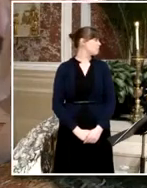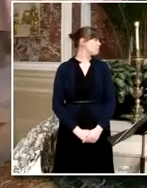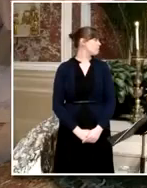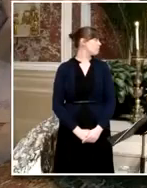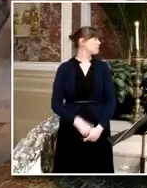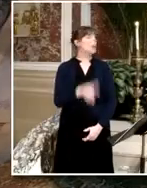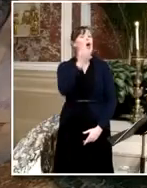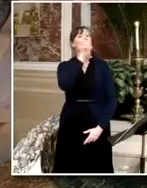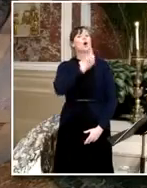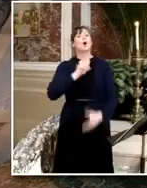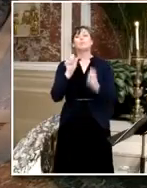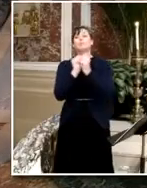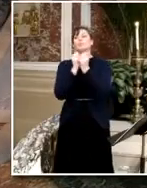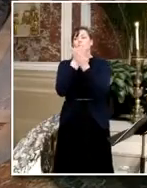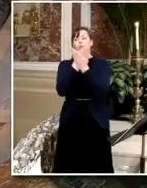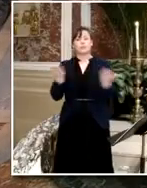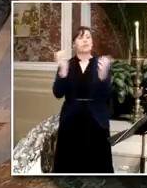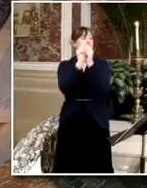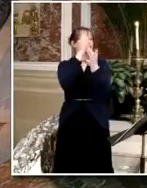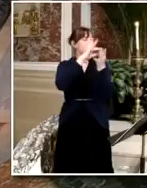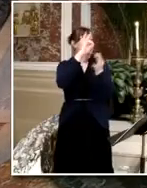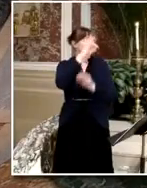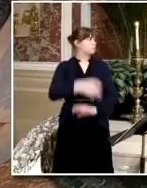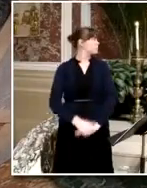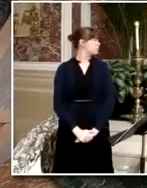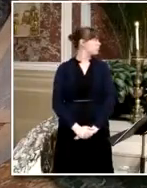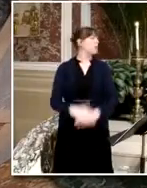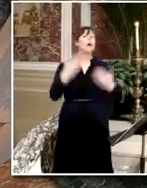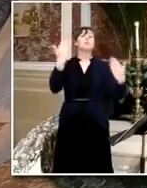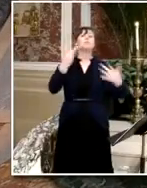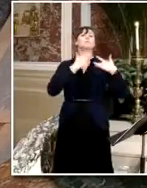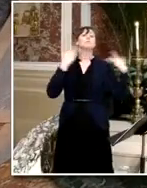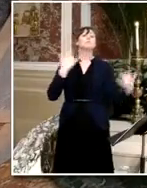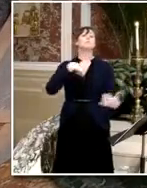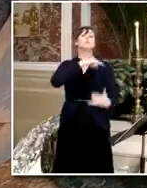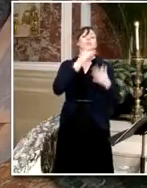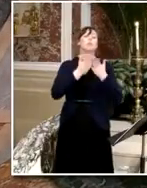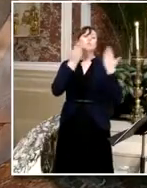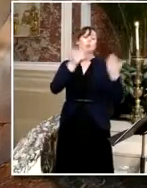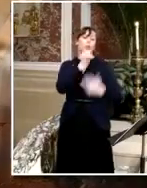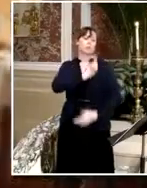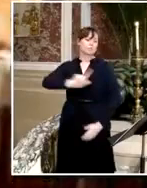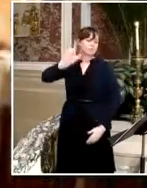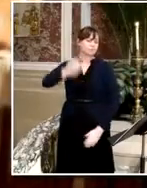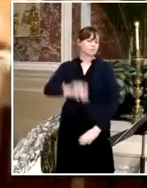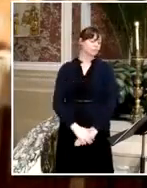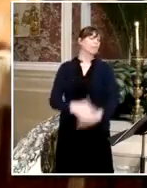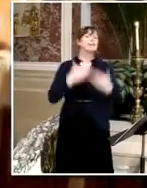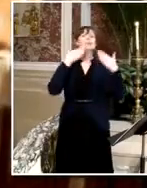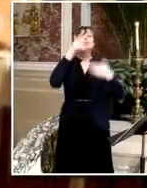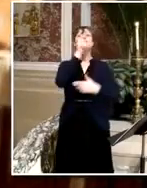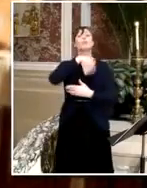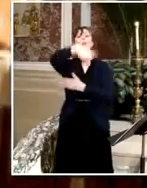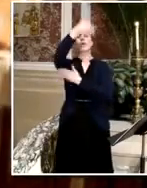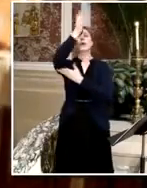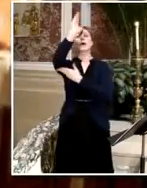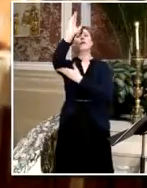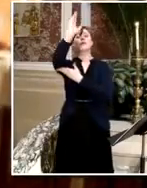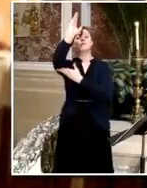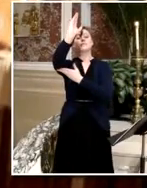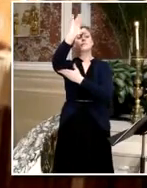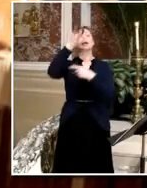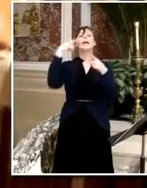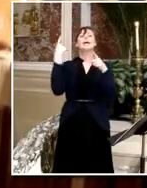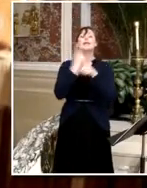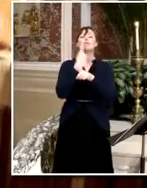The Lord be with you. And with your spirit. Lift up your hearts. We lift them up to the Lord. Let us give thanks to the Lord our